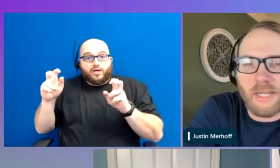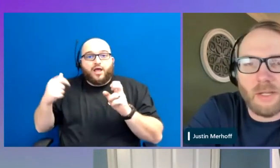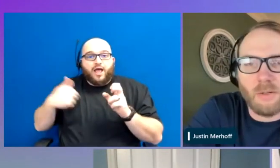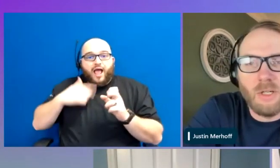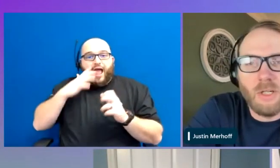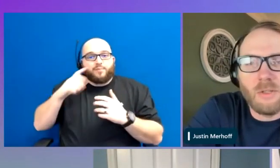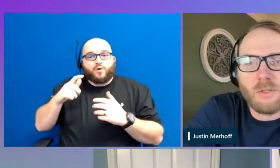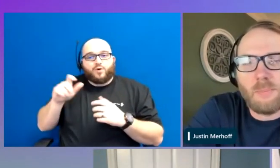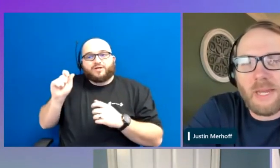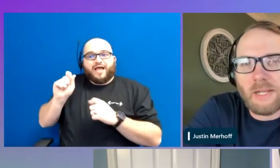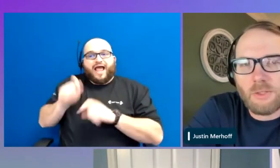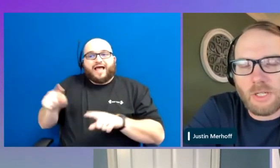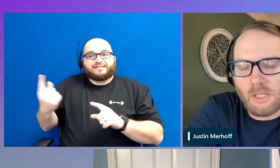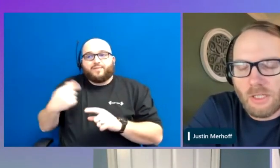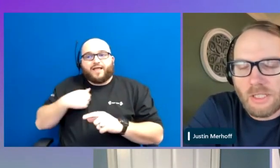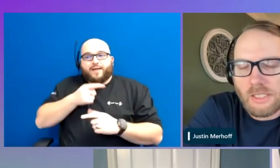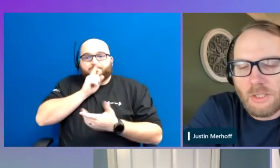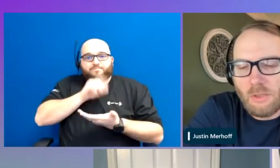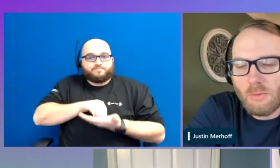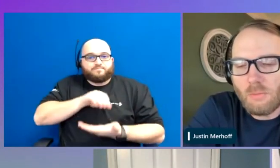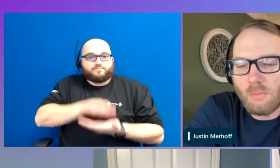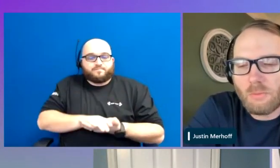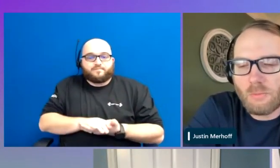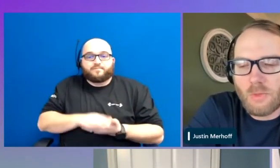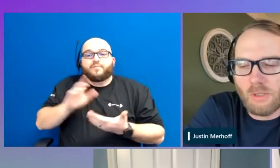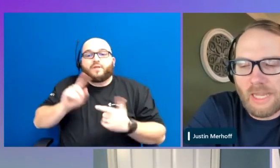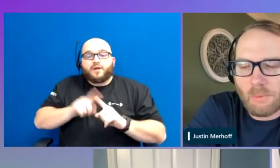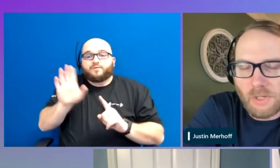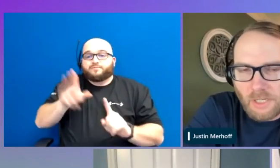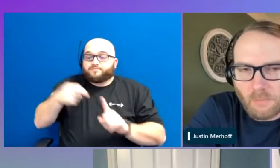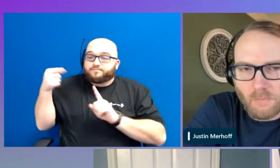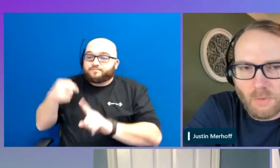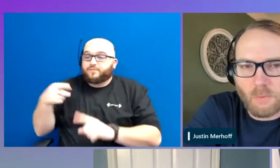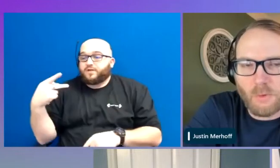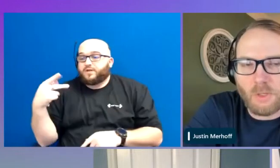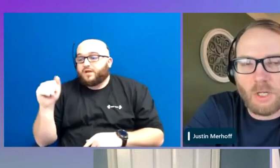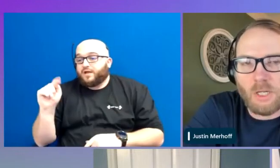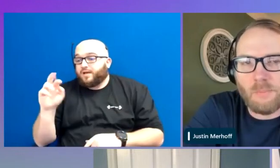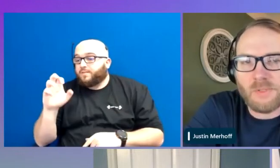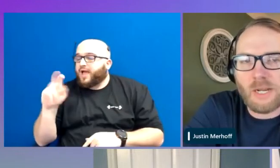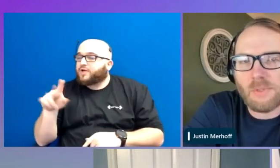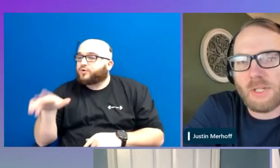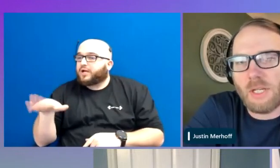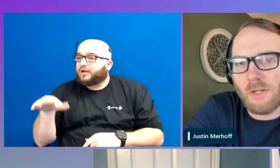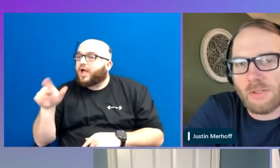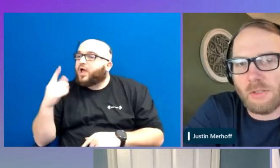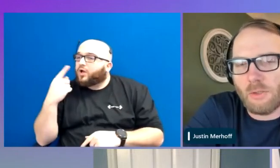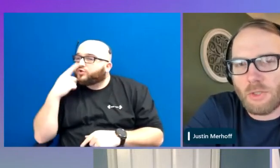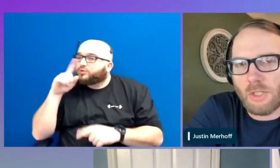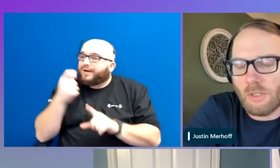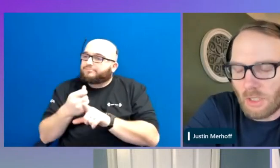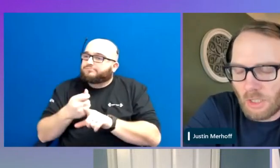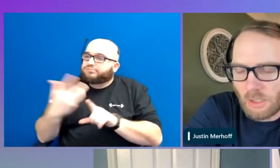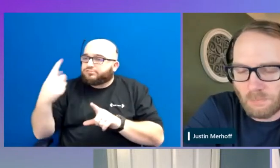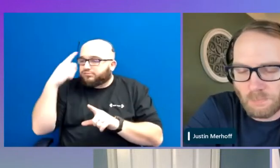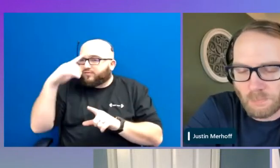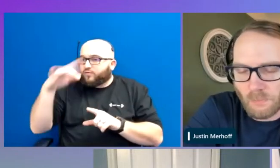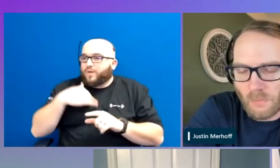write down. So Patrick, can you elaborate for the cybersecurity